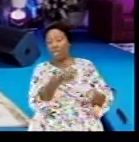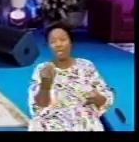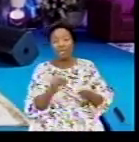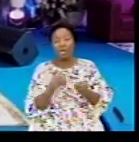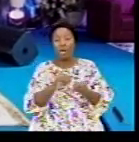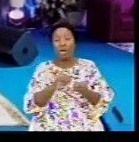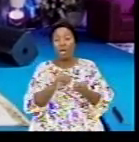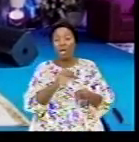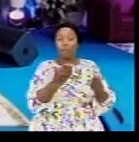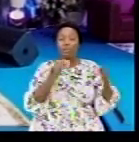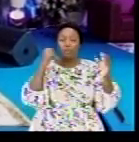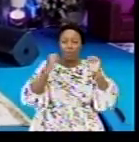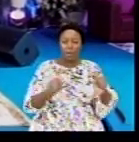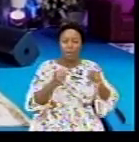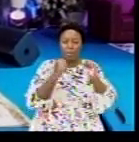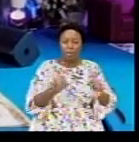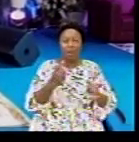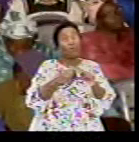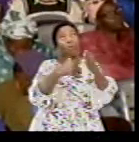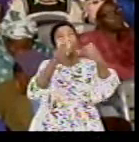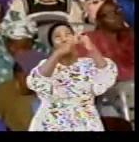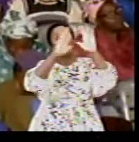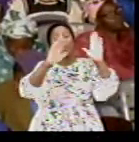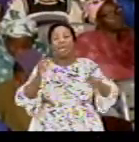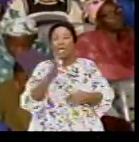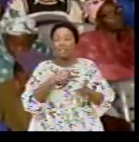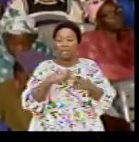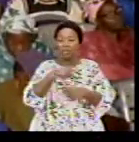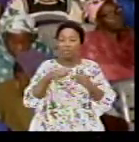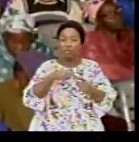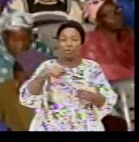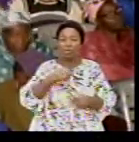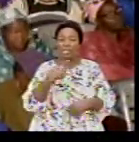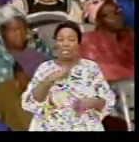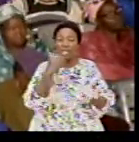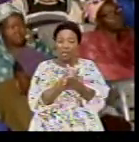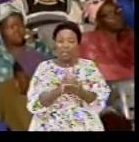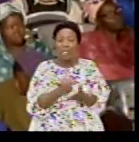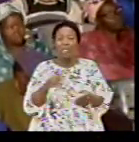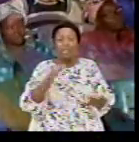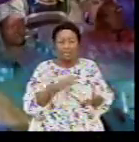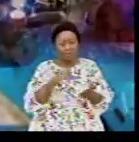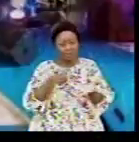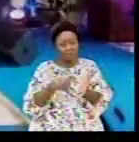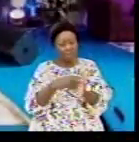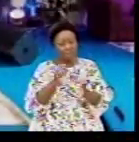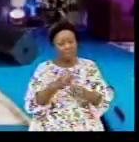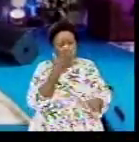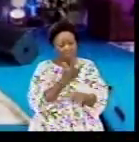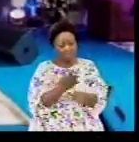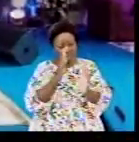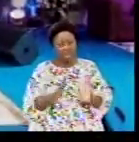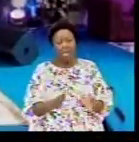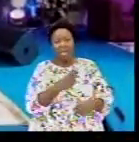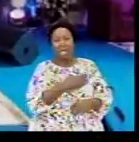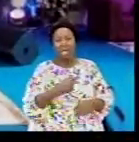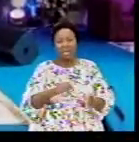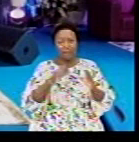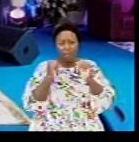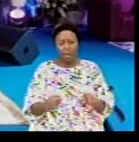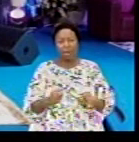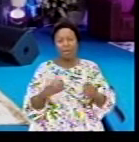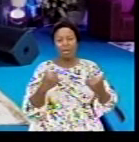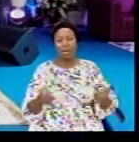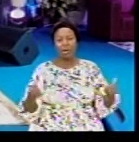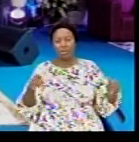want power, power from on high. When we say amen, it means the petitioner and the power,